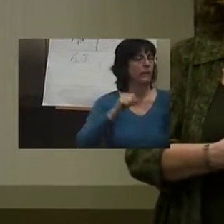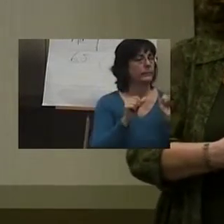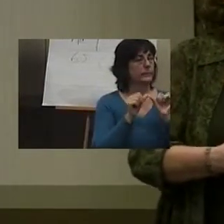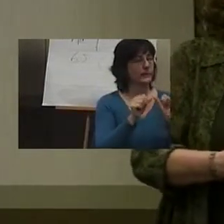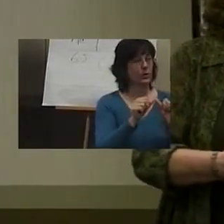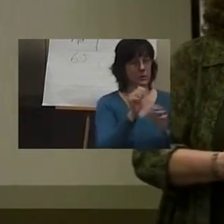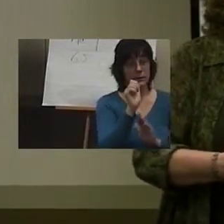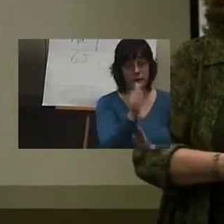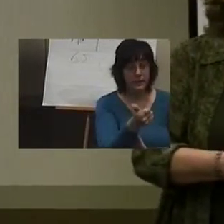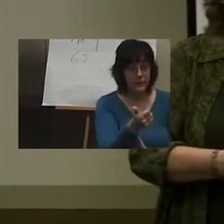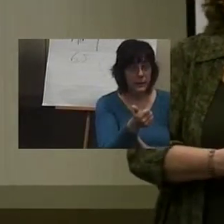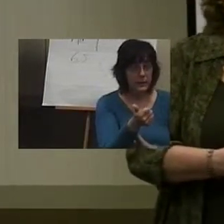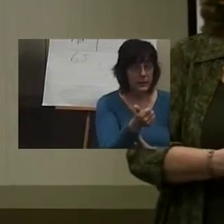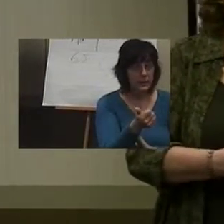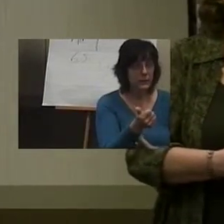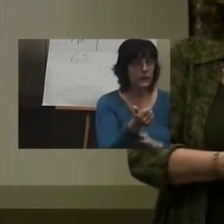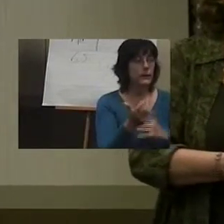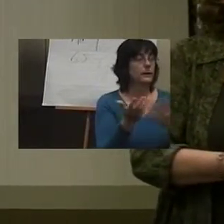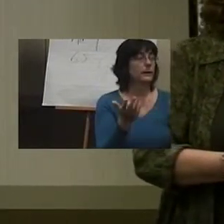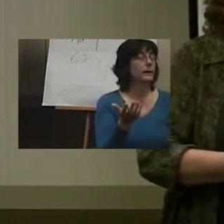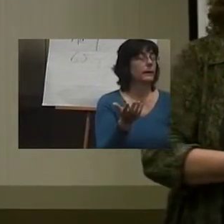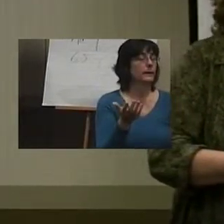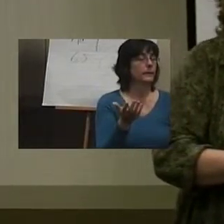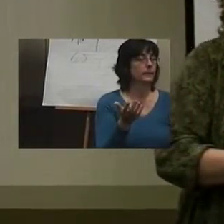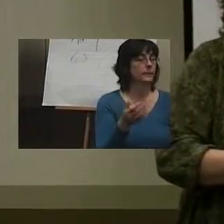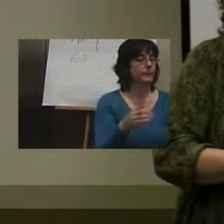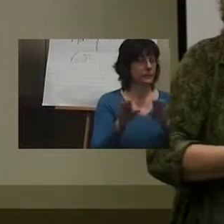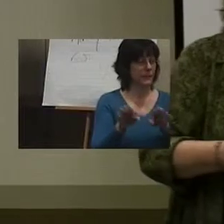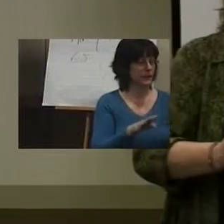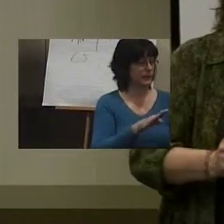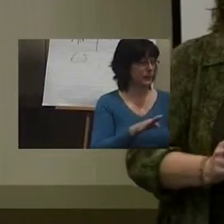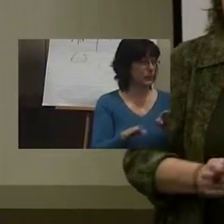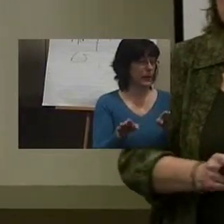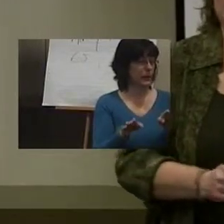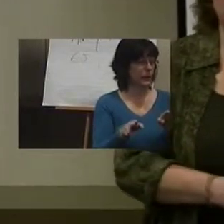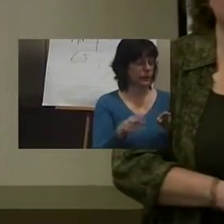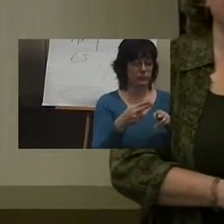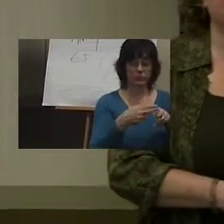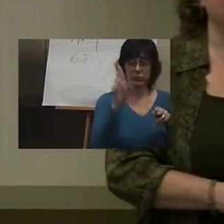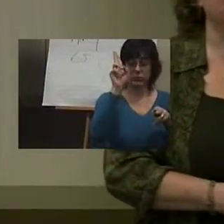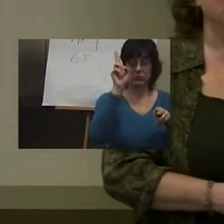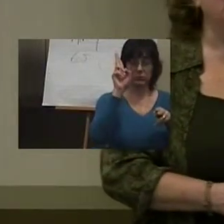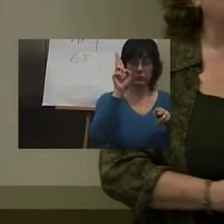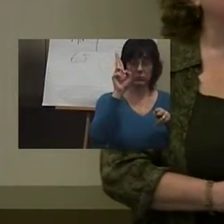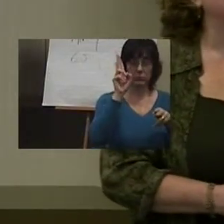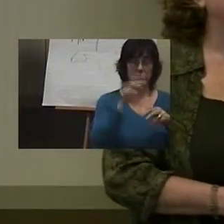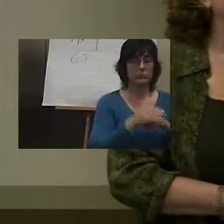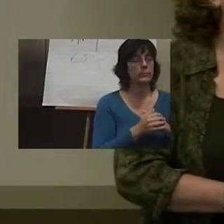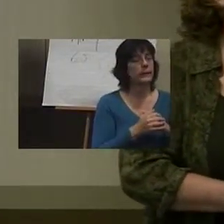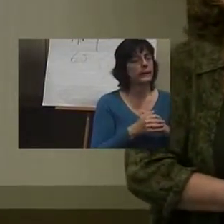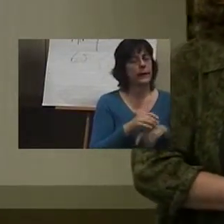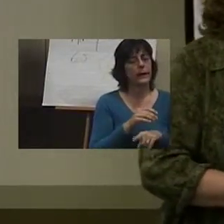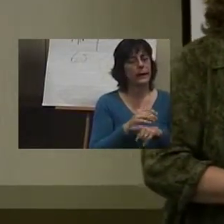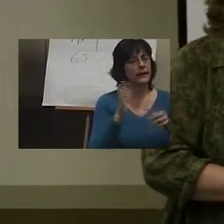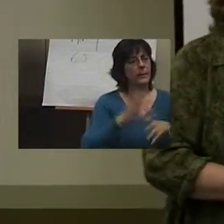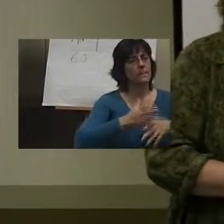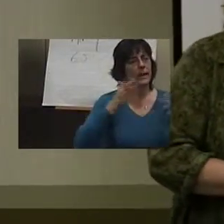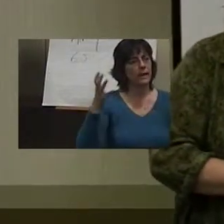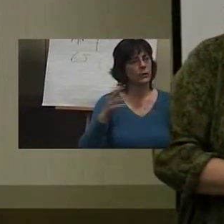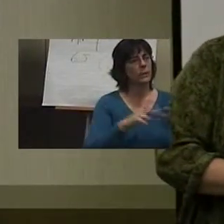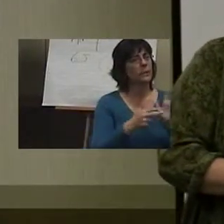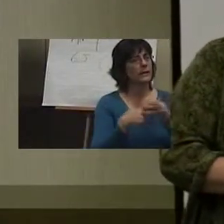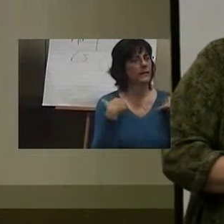for 10 minutes? Is the behavior just, very brief? And then the magnitude is the